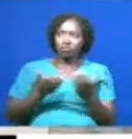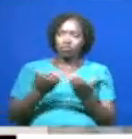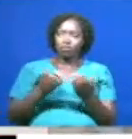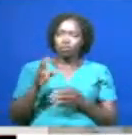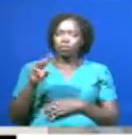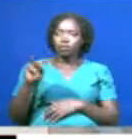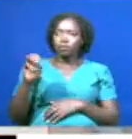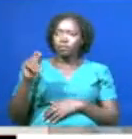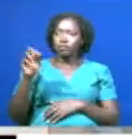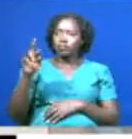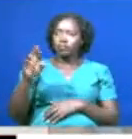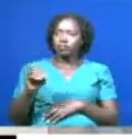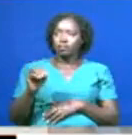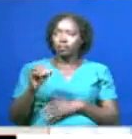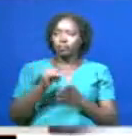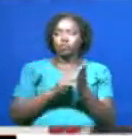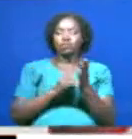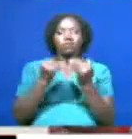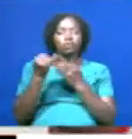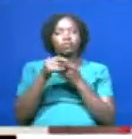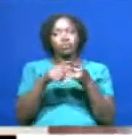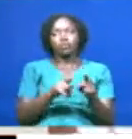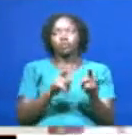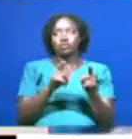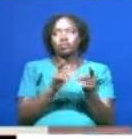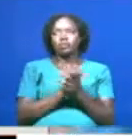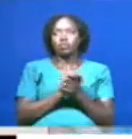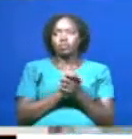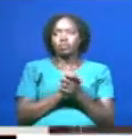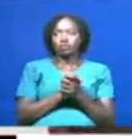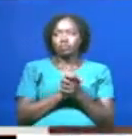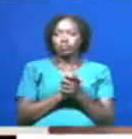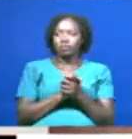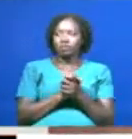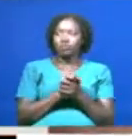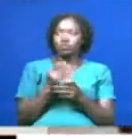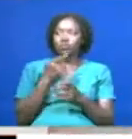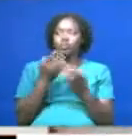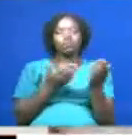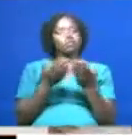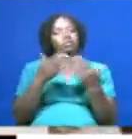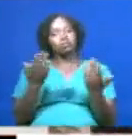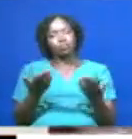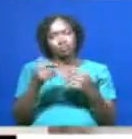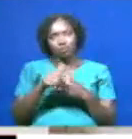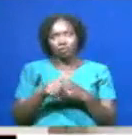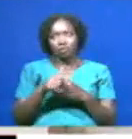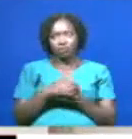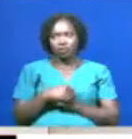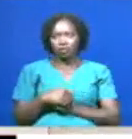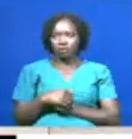if I am not wrong. If you can just start by introducing yourself, and if you can just tell us, how has business been today? How have you seen things